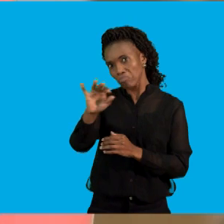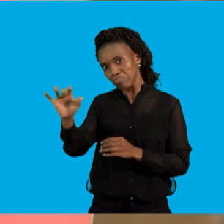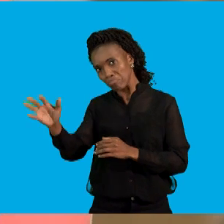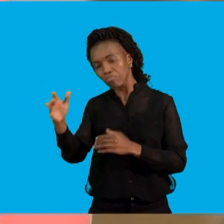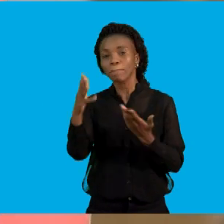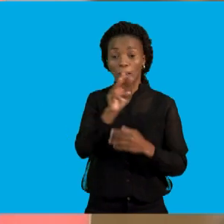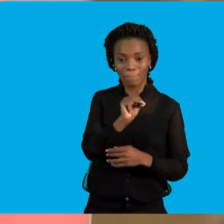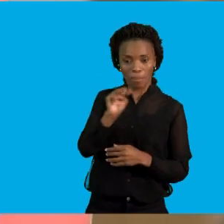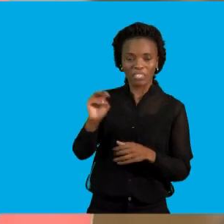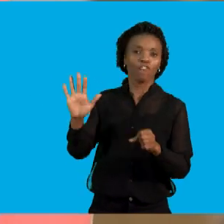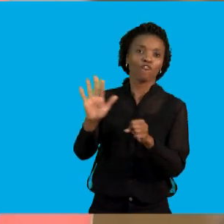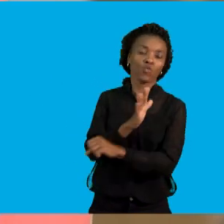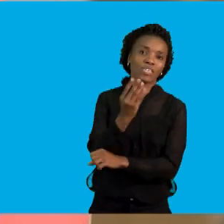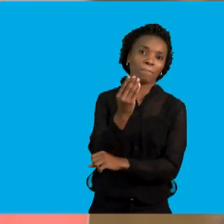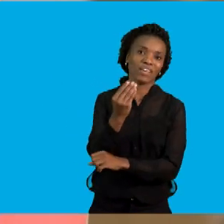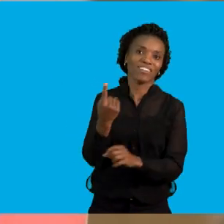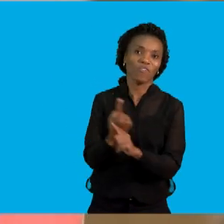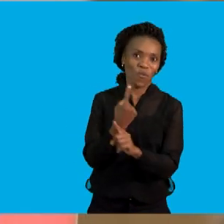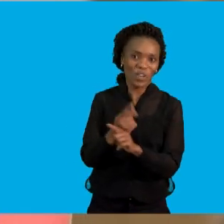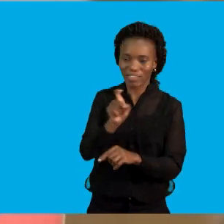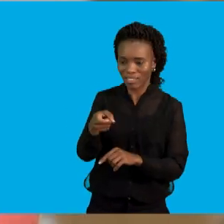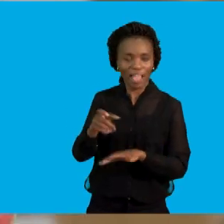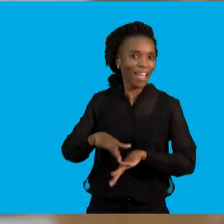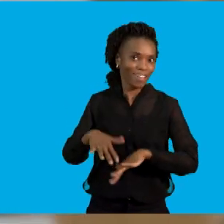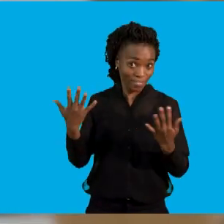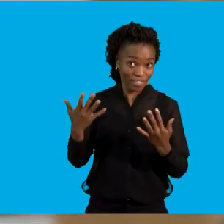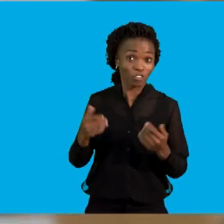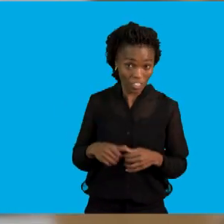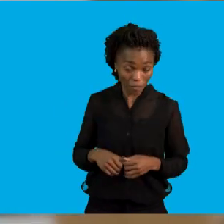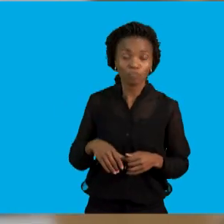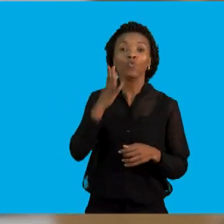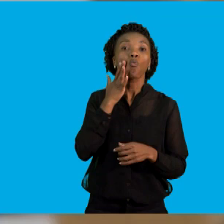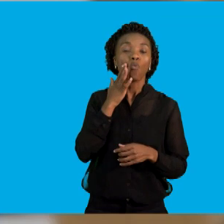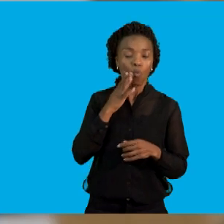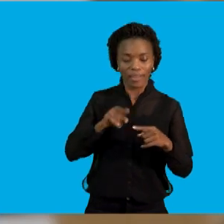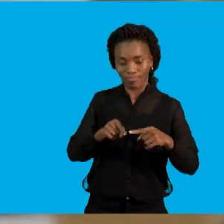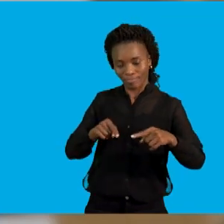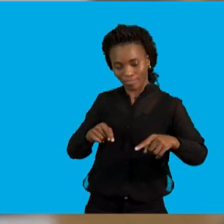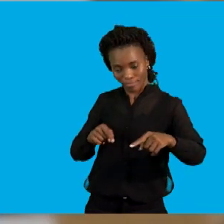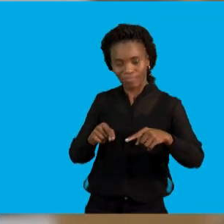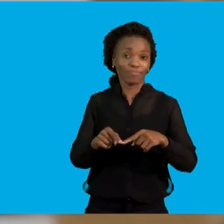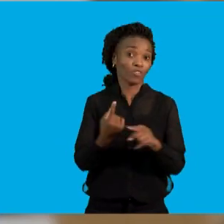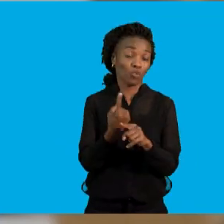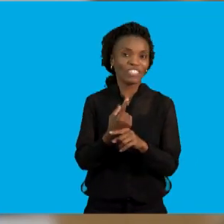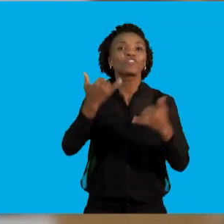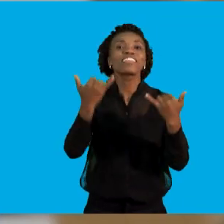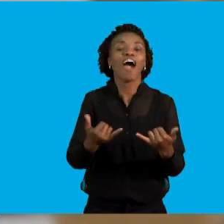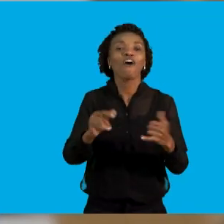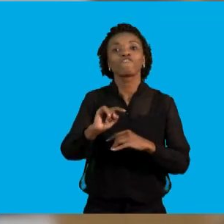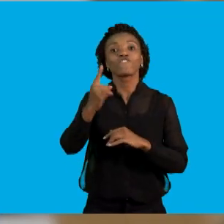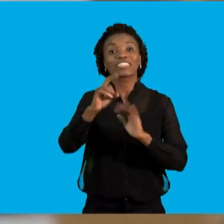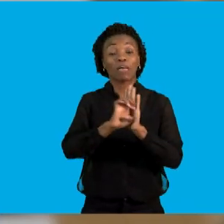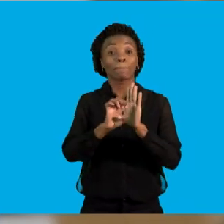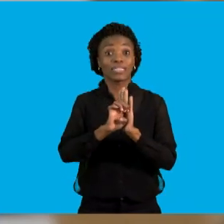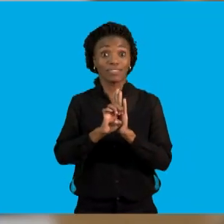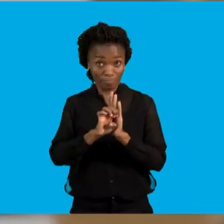as millimeters, it will have whole numbers when the distance is measured. Now, looking at the first